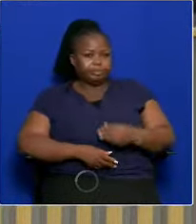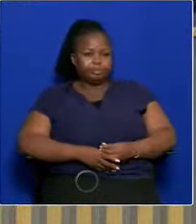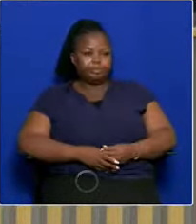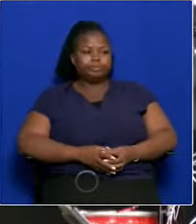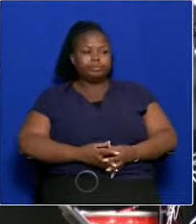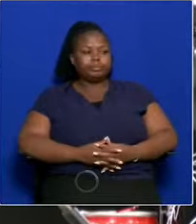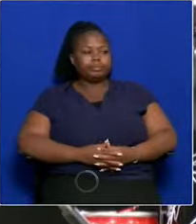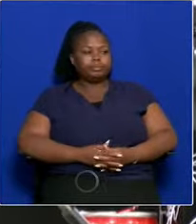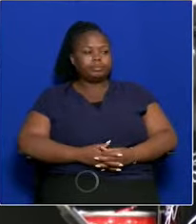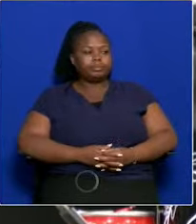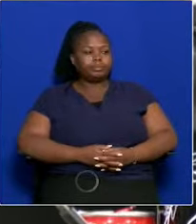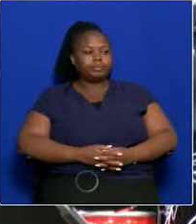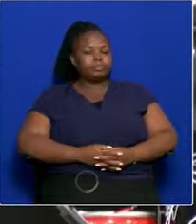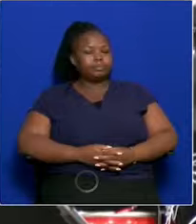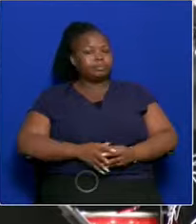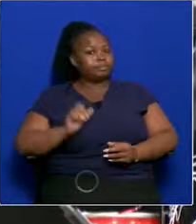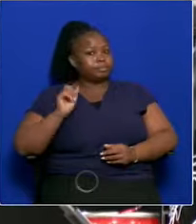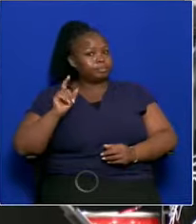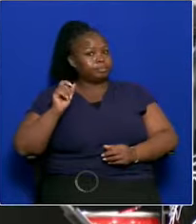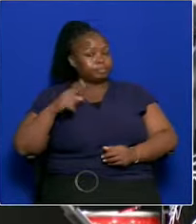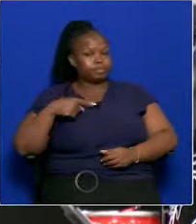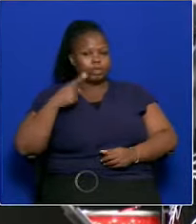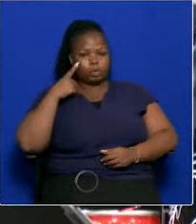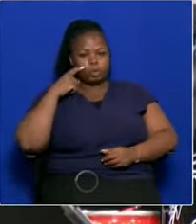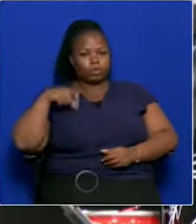And that is witness C's statement.